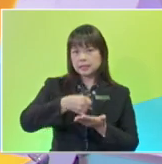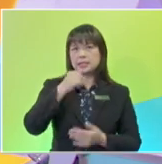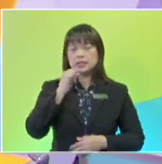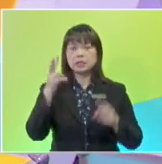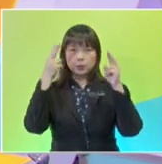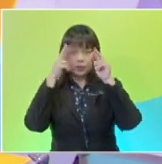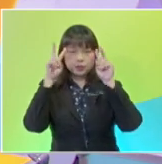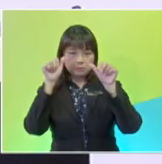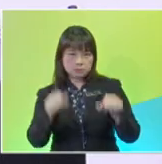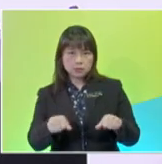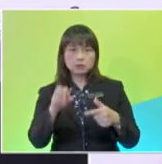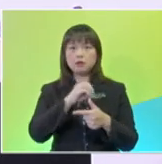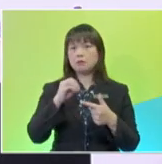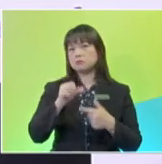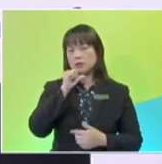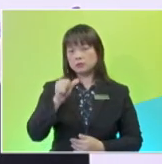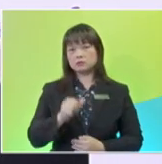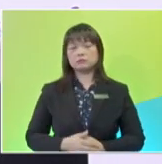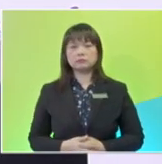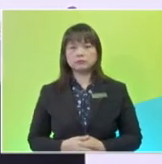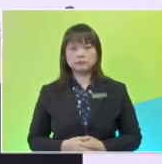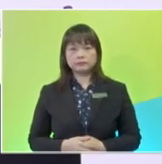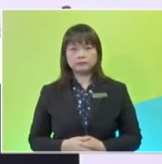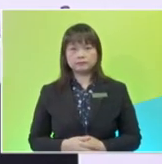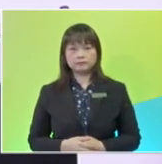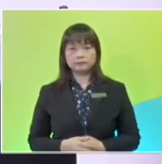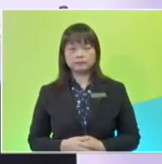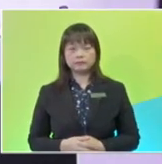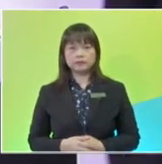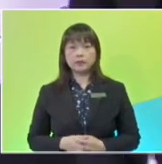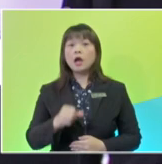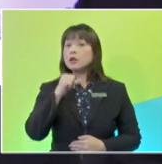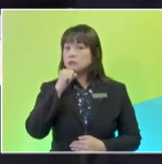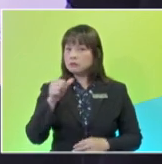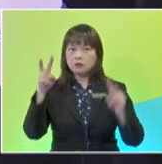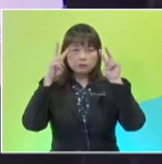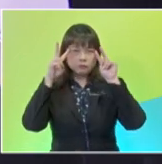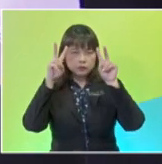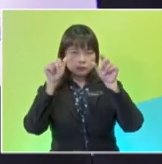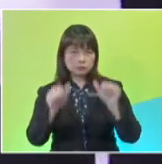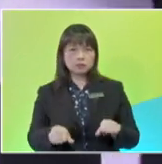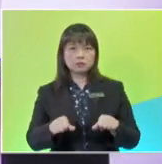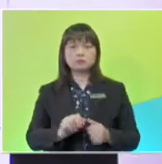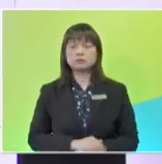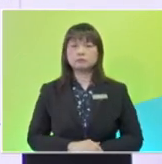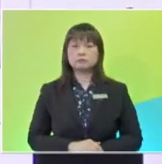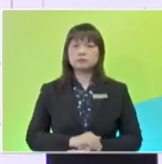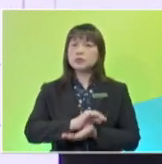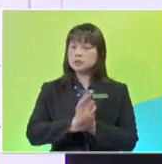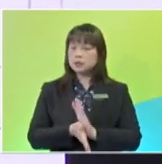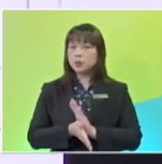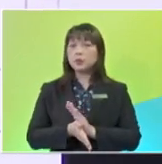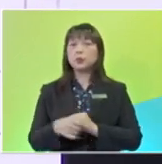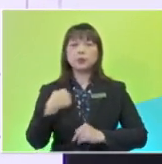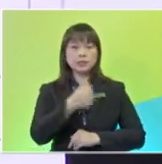Salt, non-visible. Yes, non-visible. So if it is non-visible, can we conclude that it dissolve or do